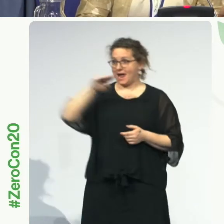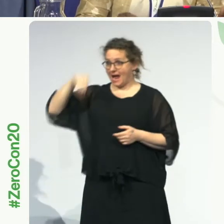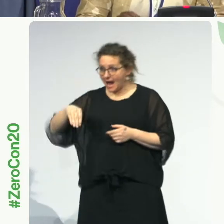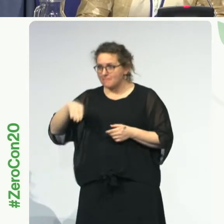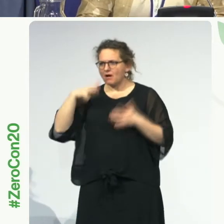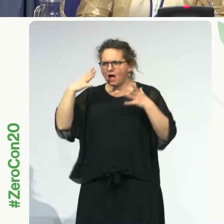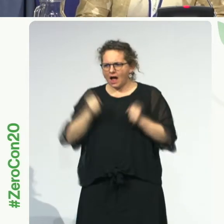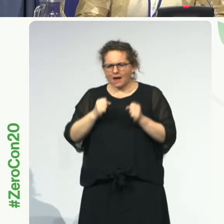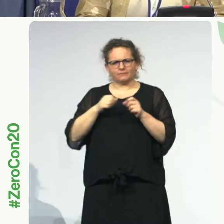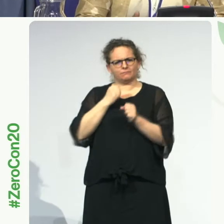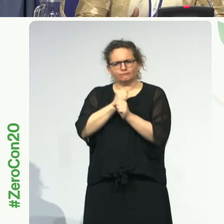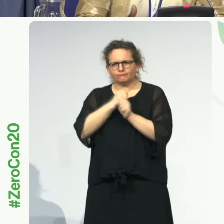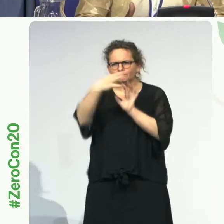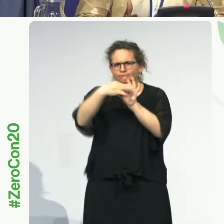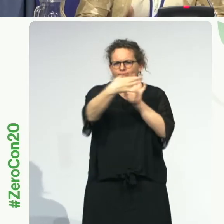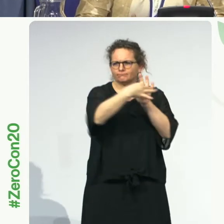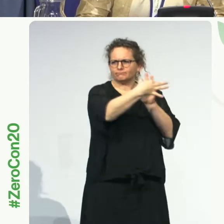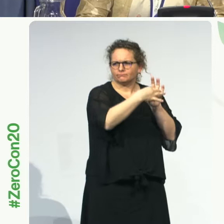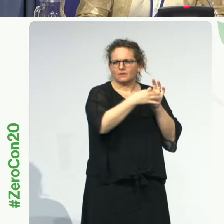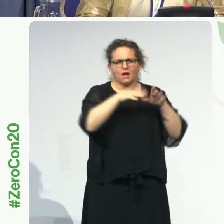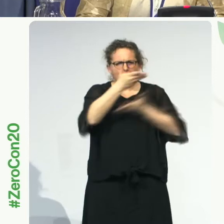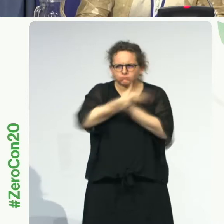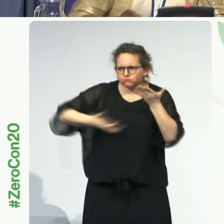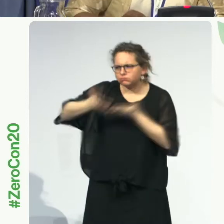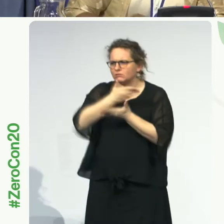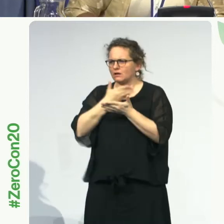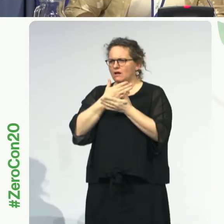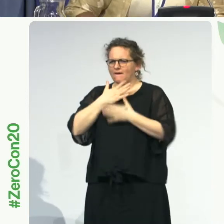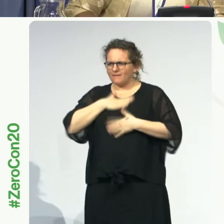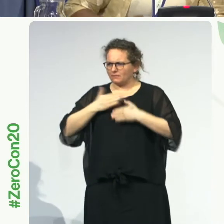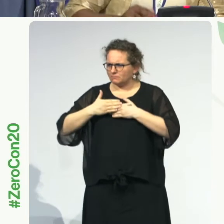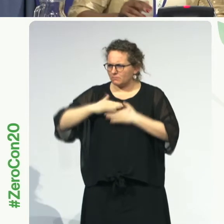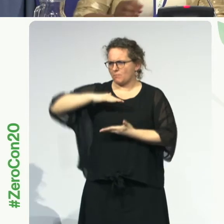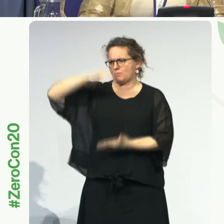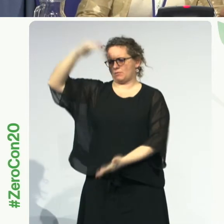ensuring that this process is actually inclusive and consultative.